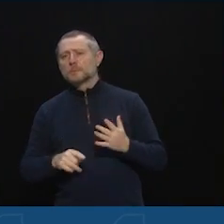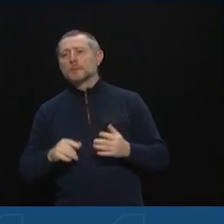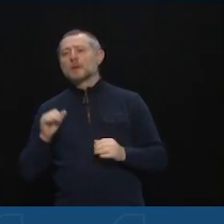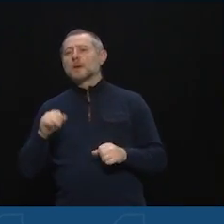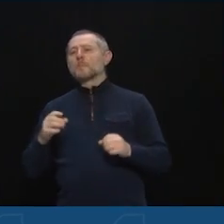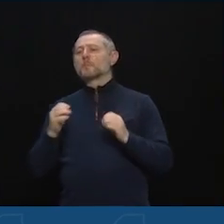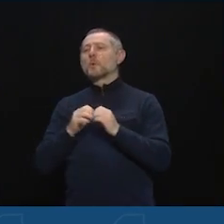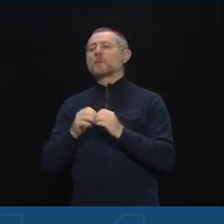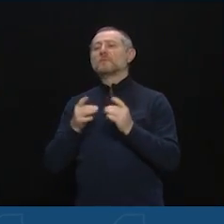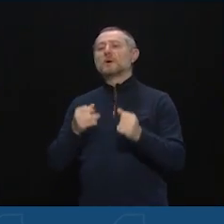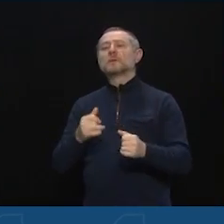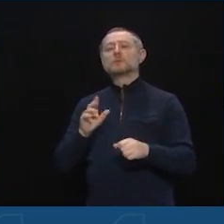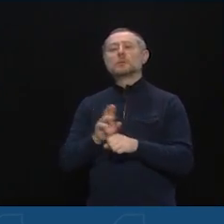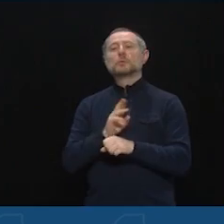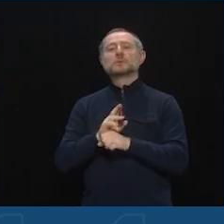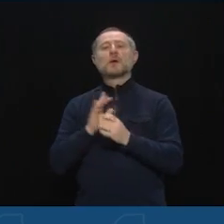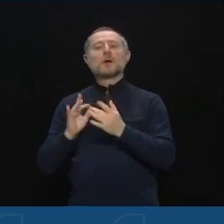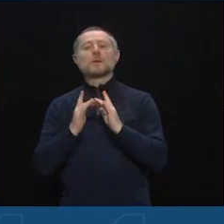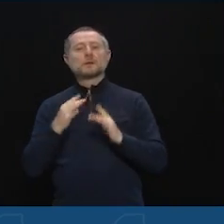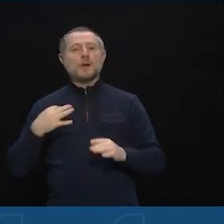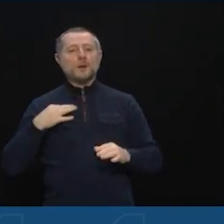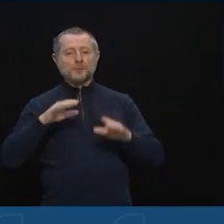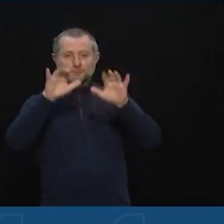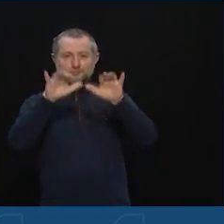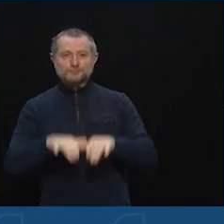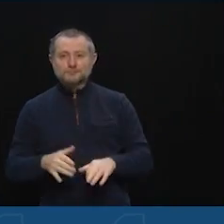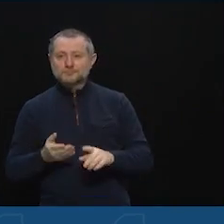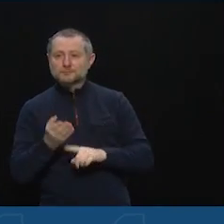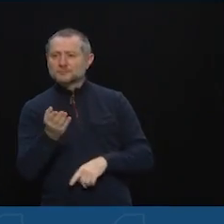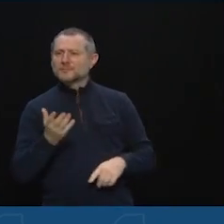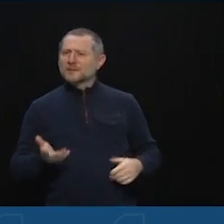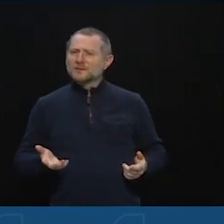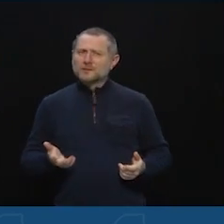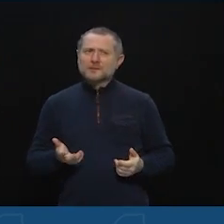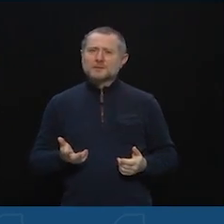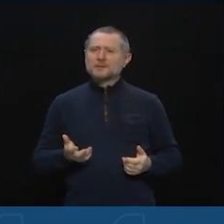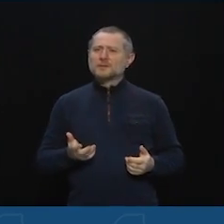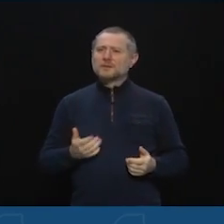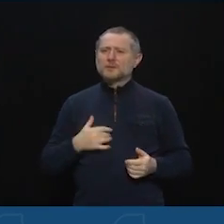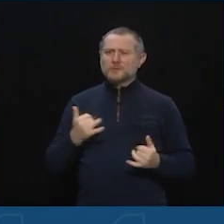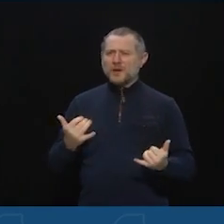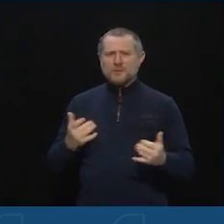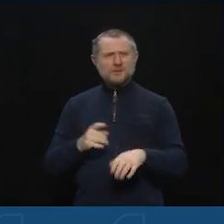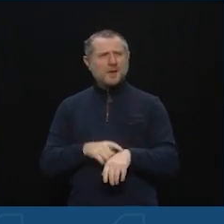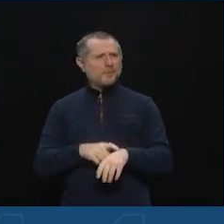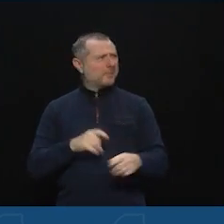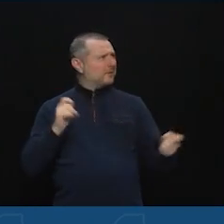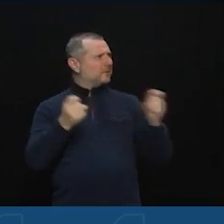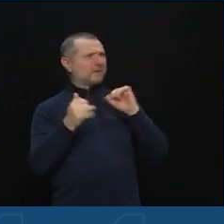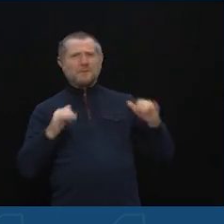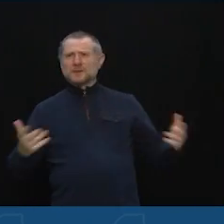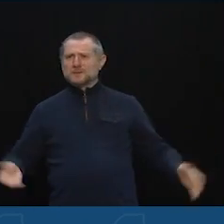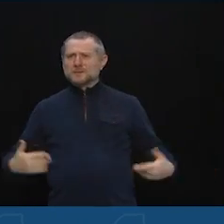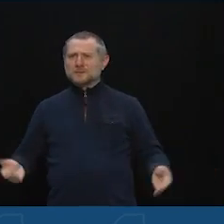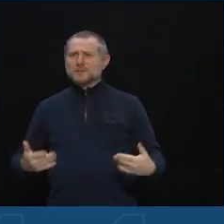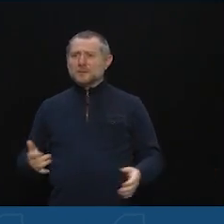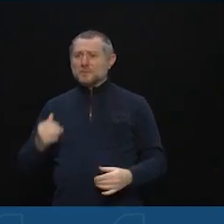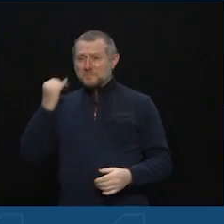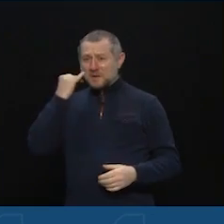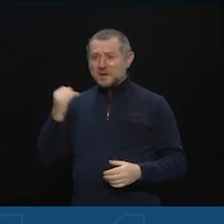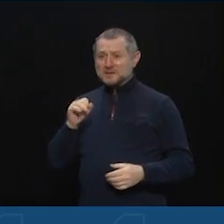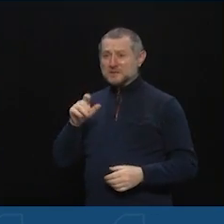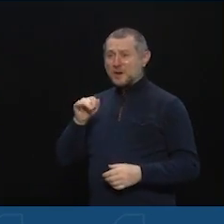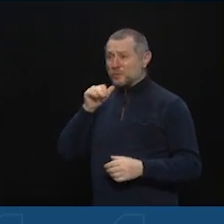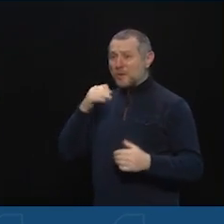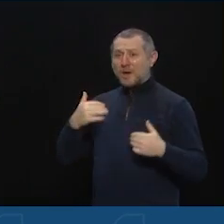online applications. Kind of radical concept, I know. I mean, I'm kind of going out there on a limb, but they have not had the resources to build